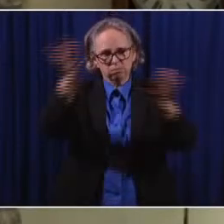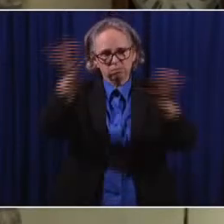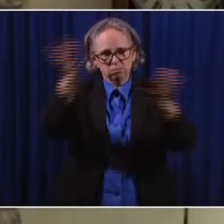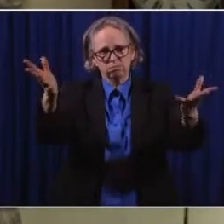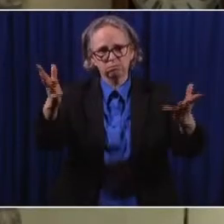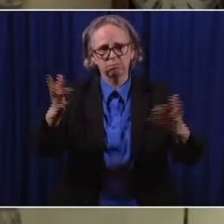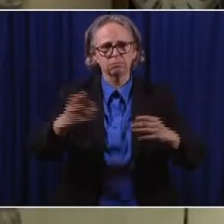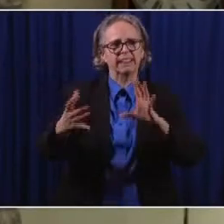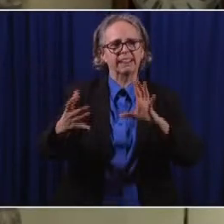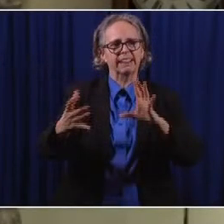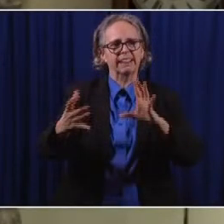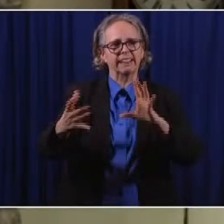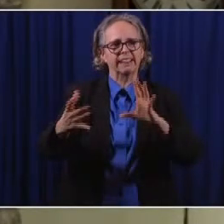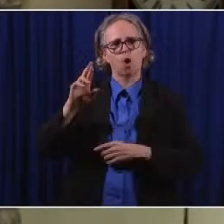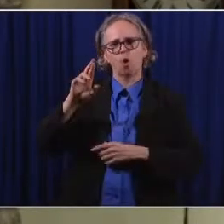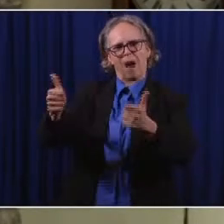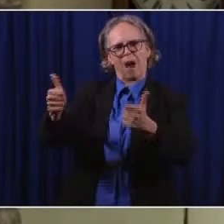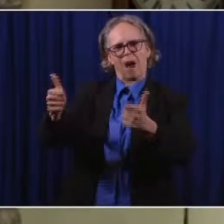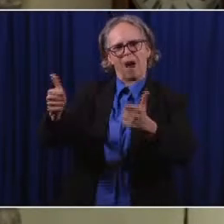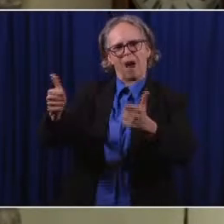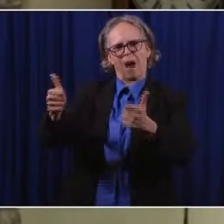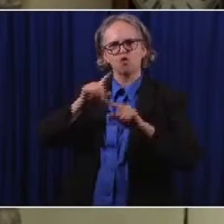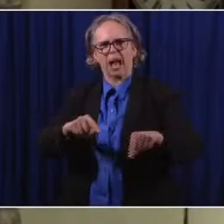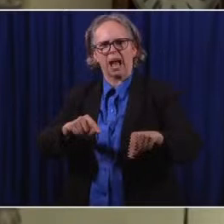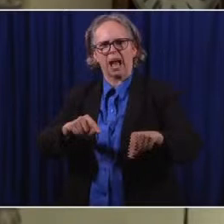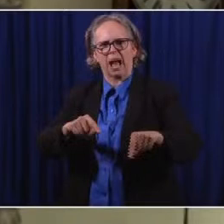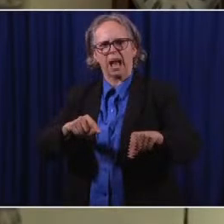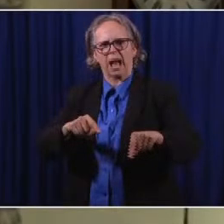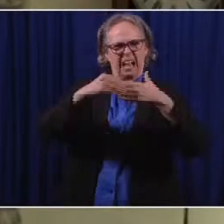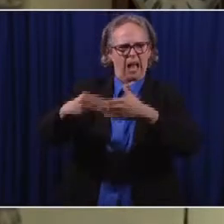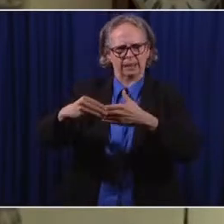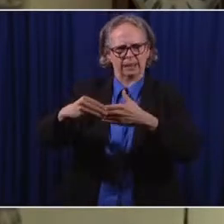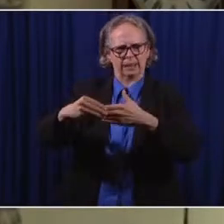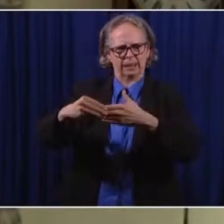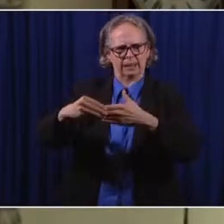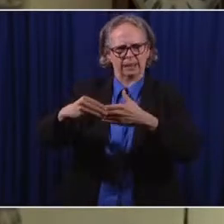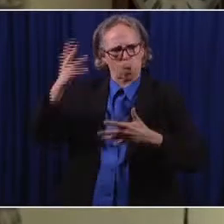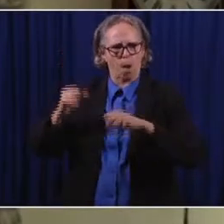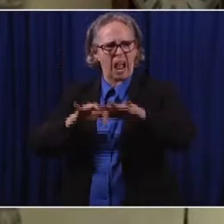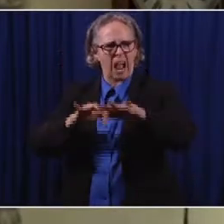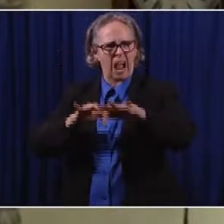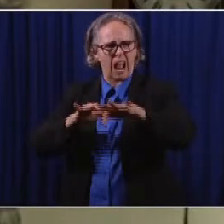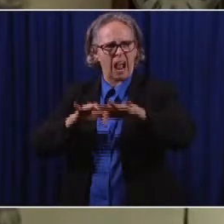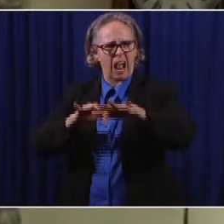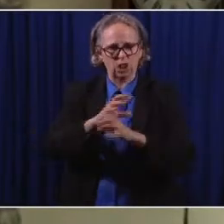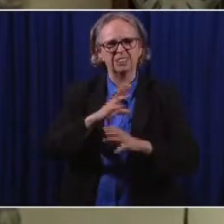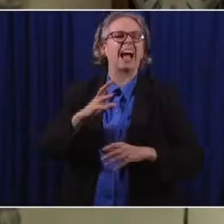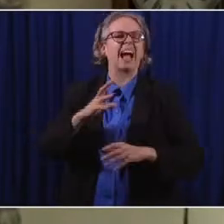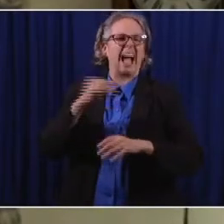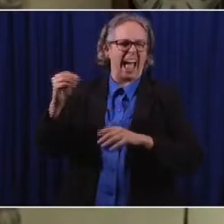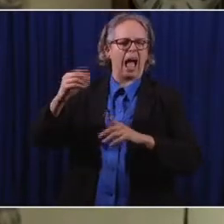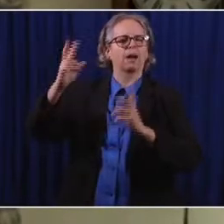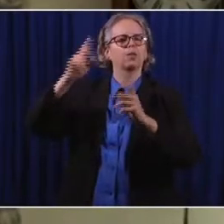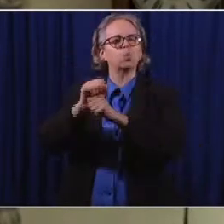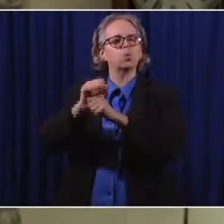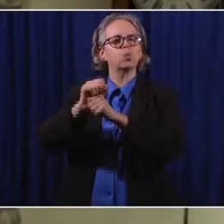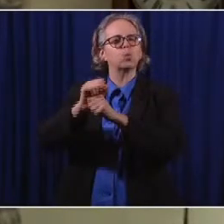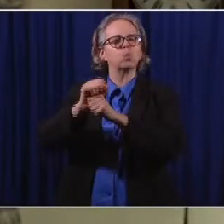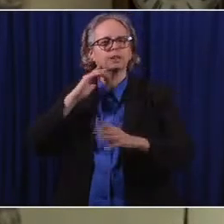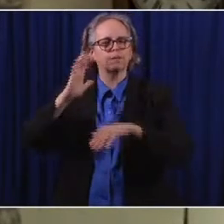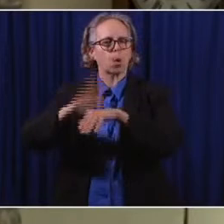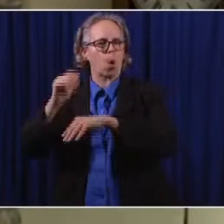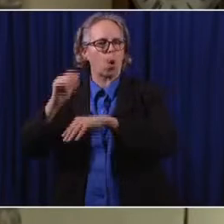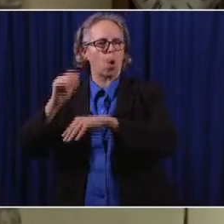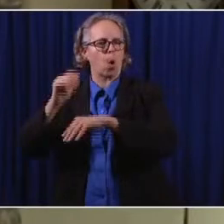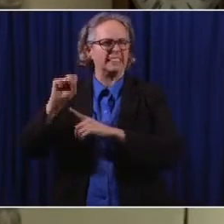support local health districts in developing a culturally appropriate plan to respond to an outbreak. The Department of Health has an